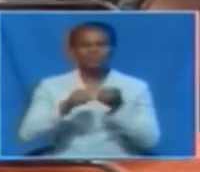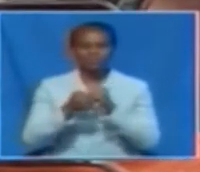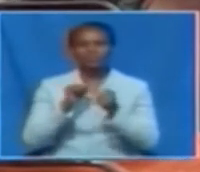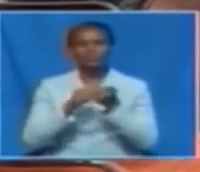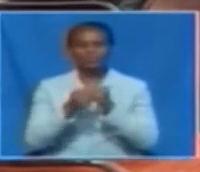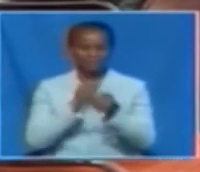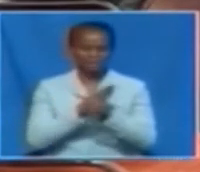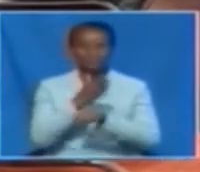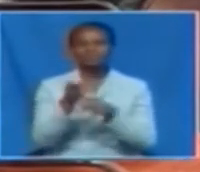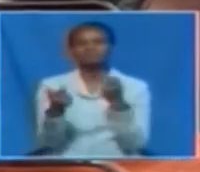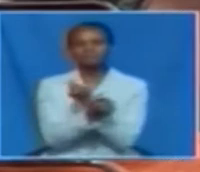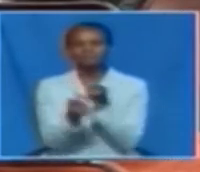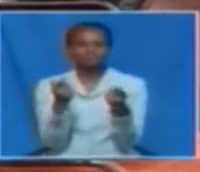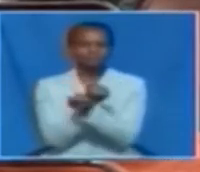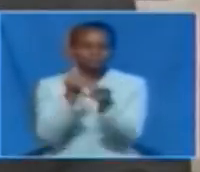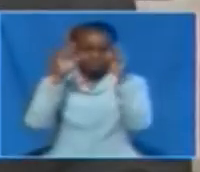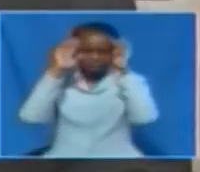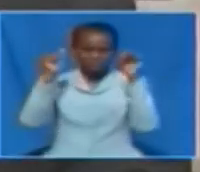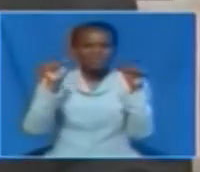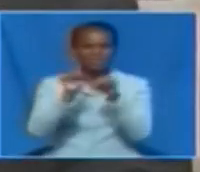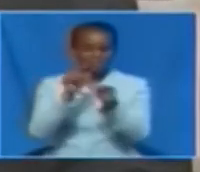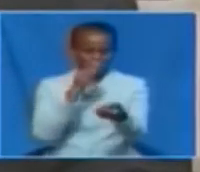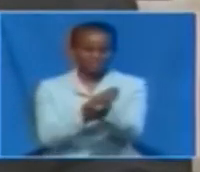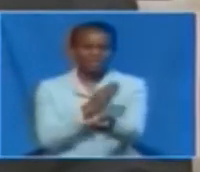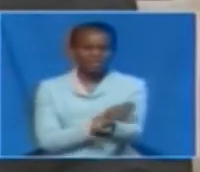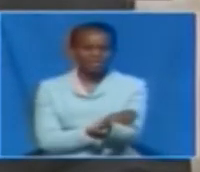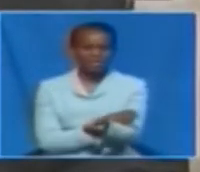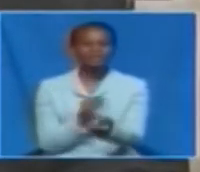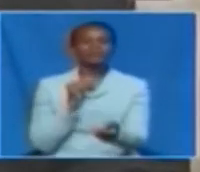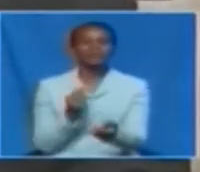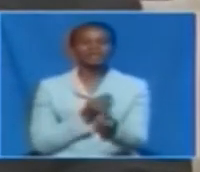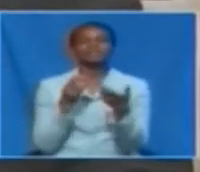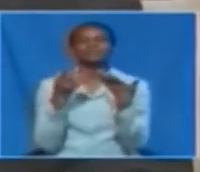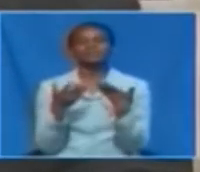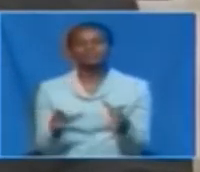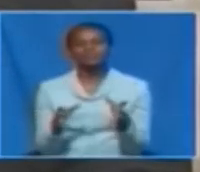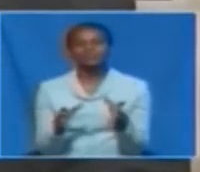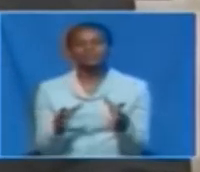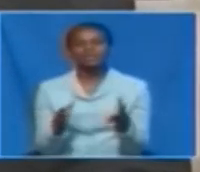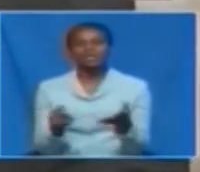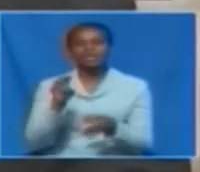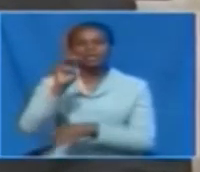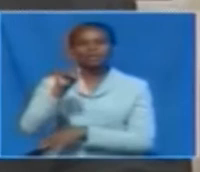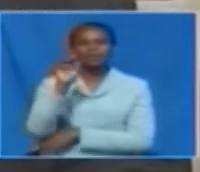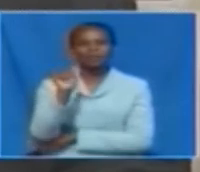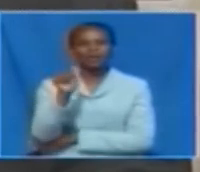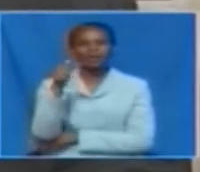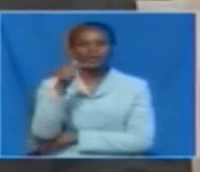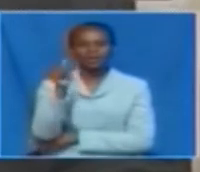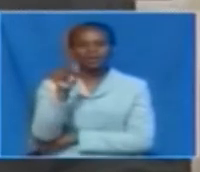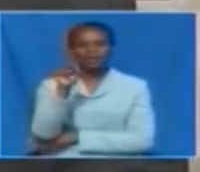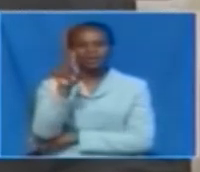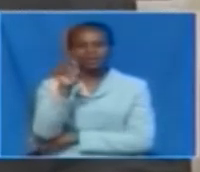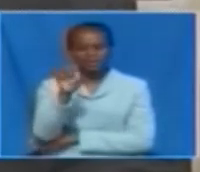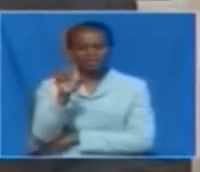president. Then even when President Rupia Banda came into play, we lost the big names like Honorable Magande, Peter Magande, one of the